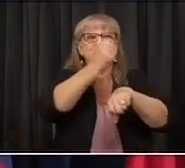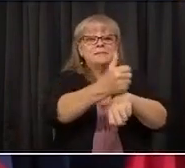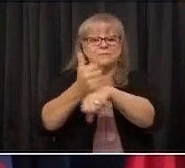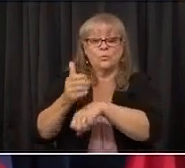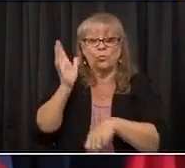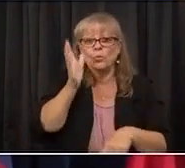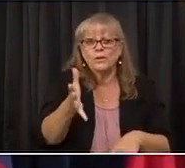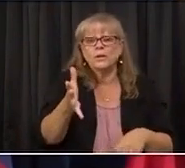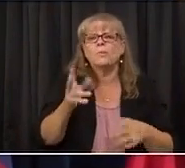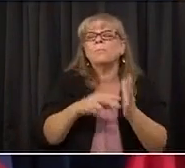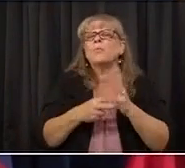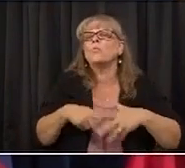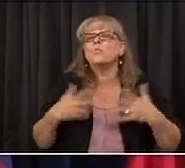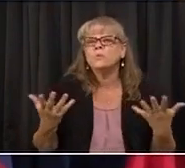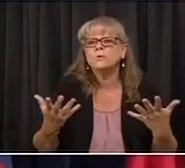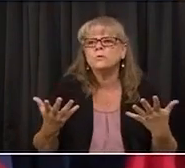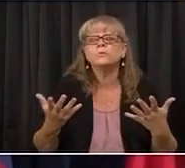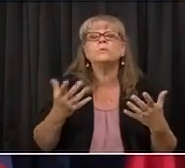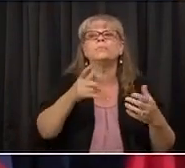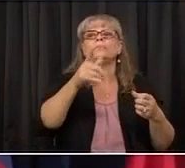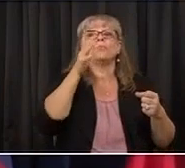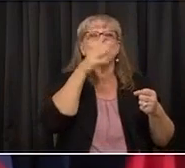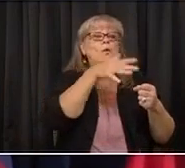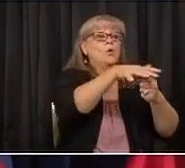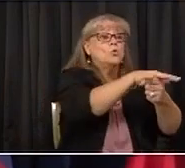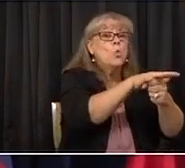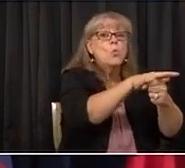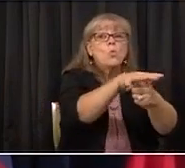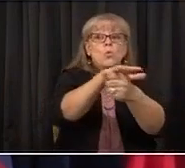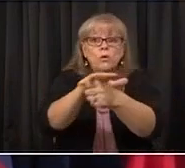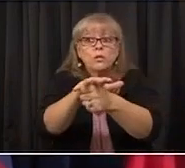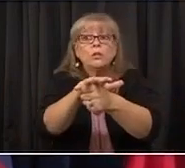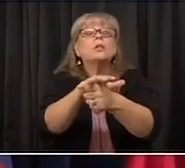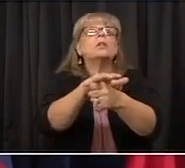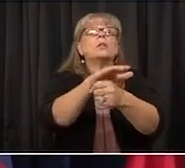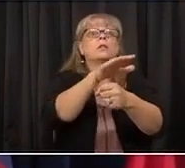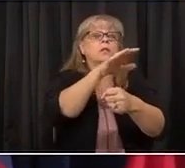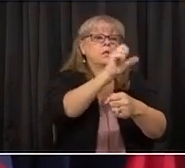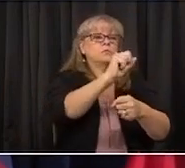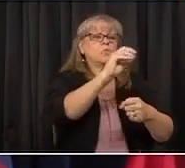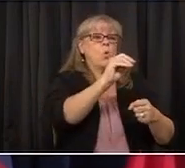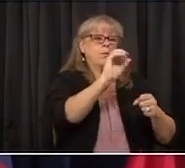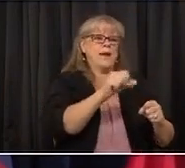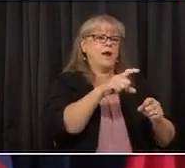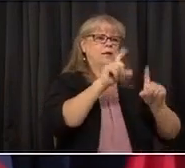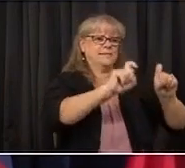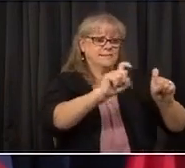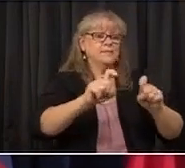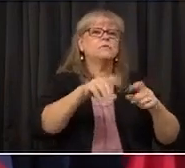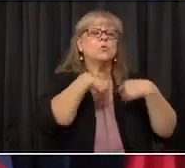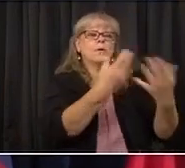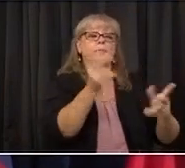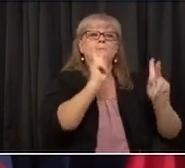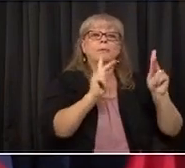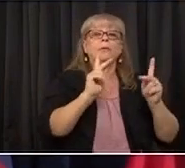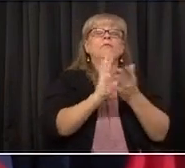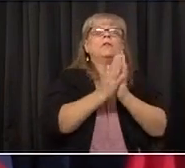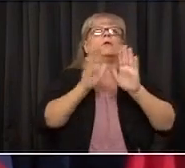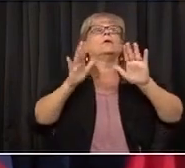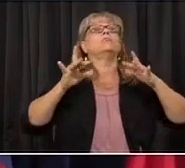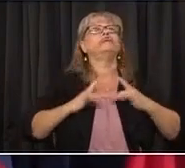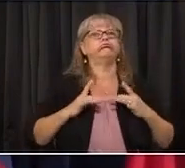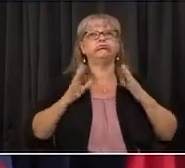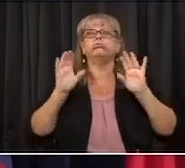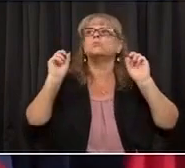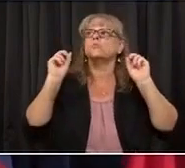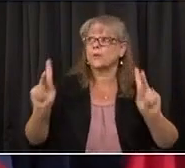alleviate strains on healthcare and give peace of mind to Coloradans and help reduce the spread of the deadly virus. In the absence of a